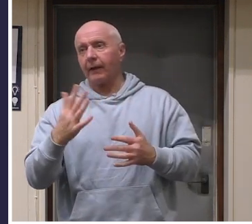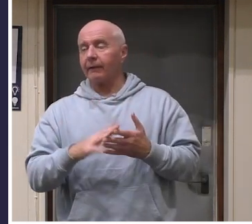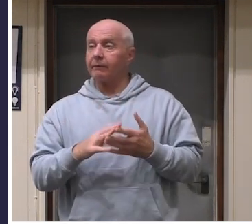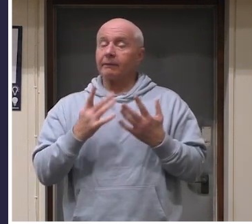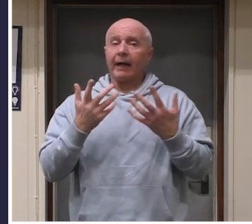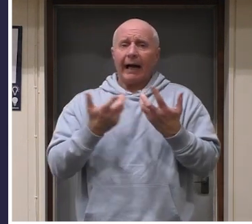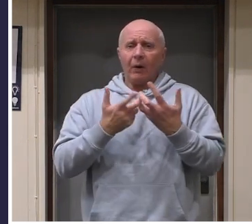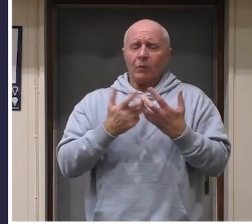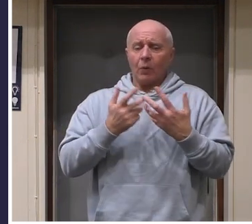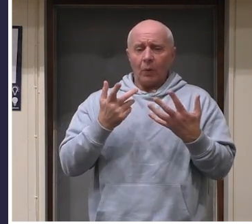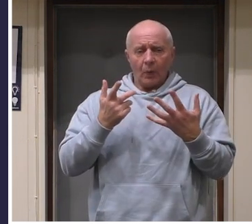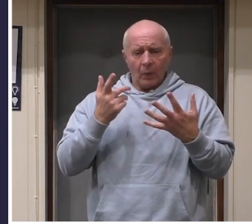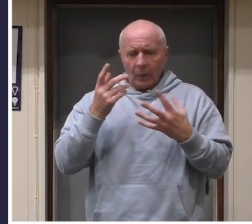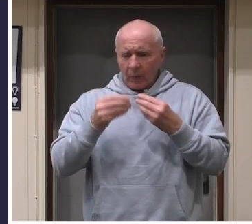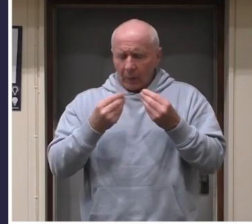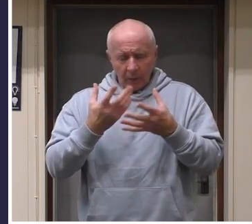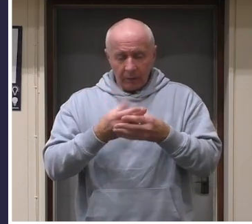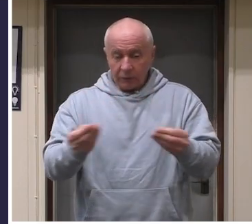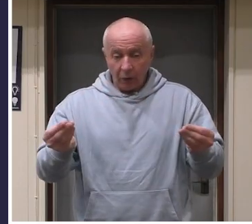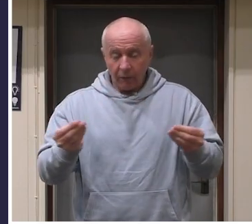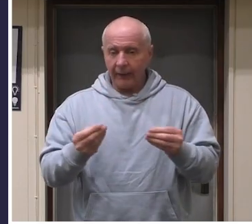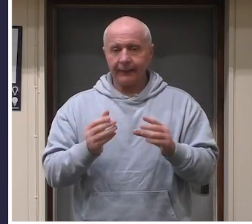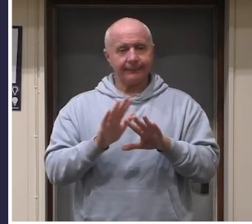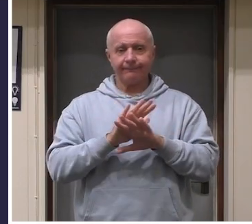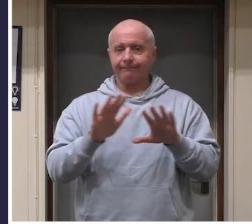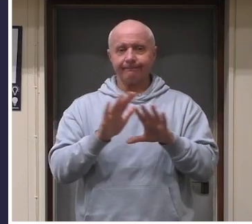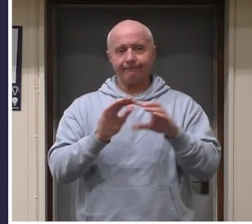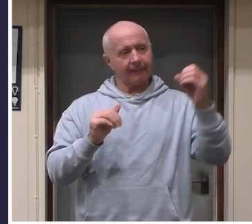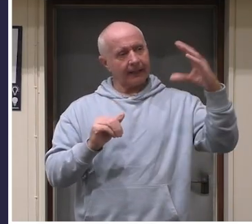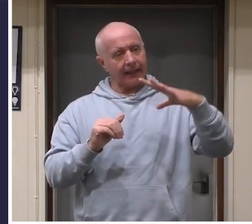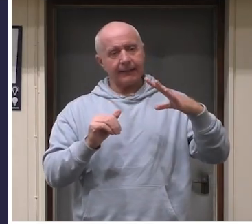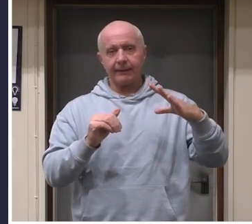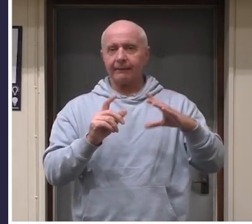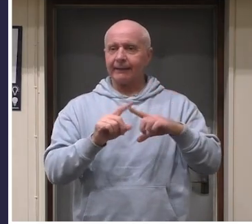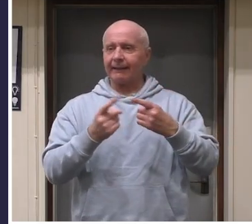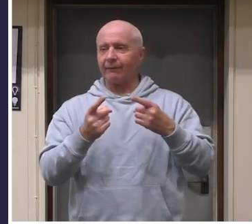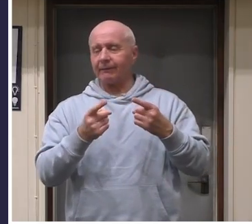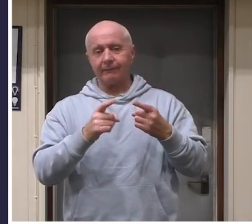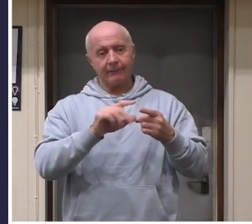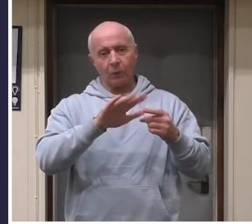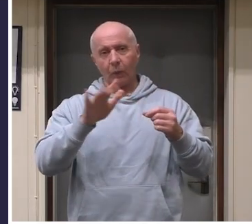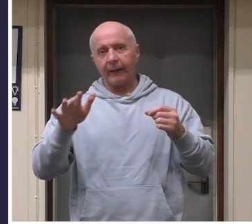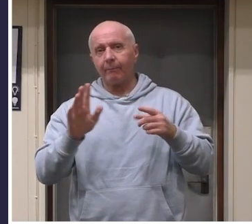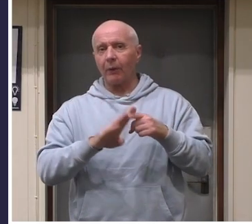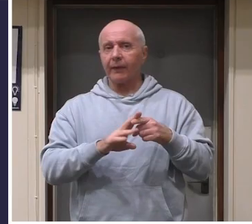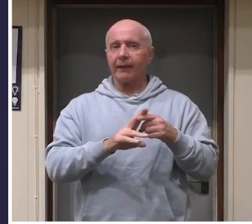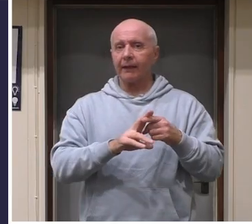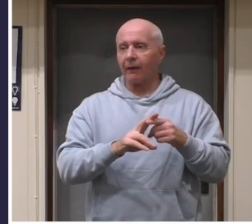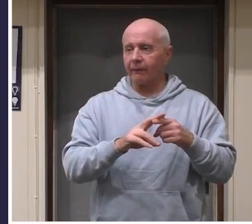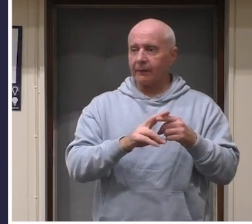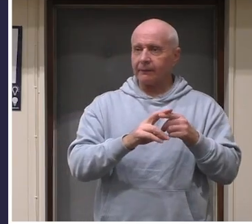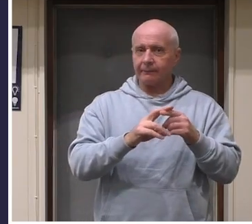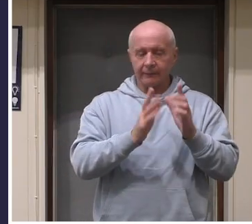way to resolve this problem is to not think of light in this experiment as waves, but instead to think of them as packets of